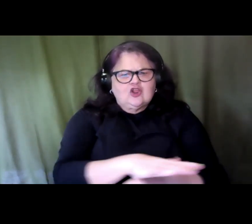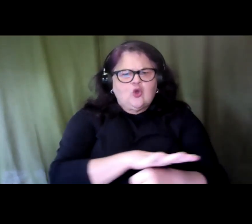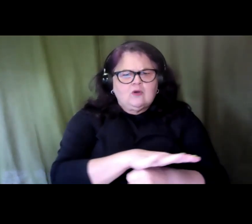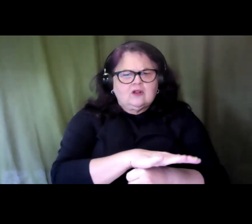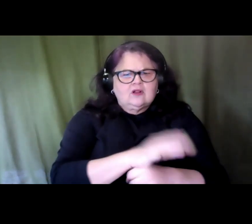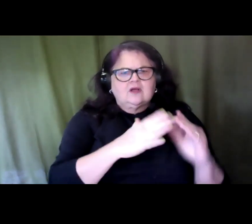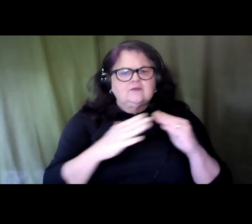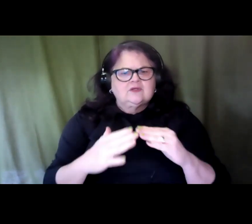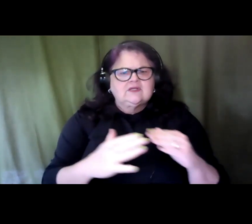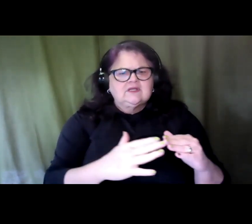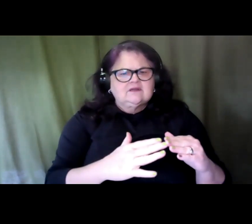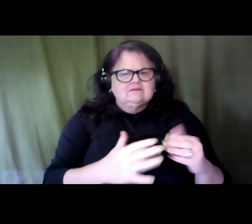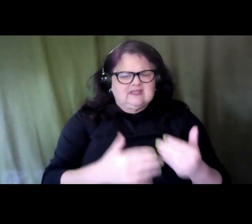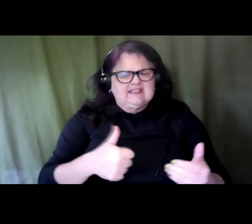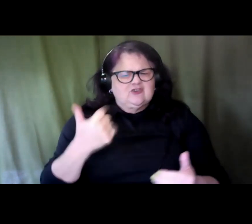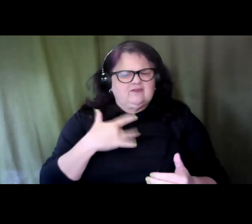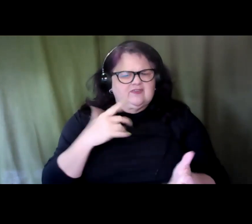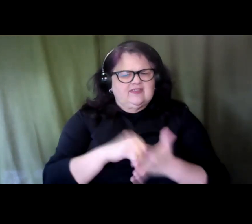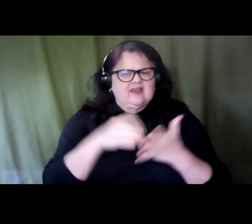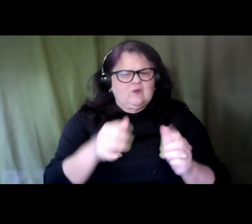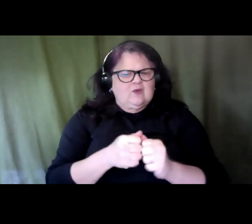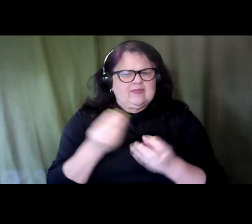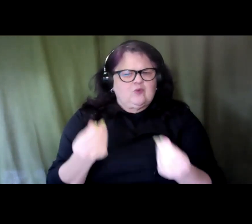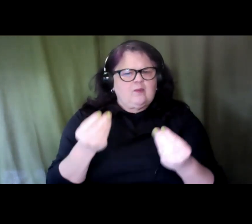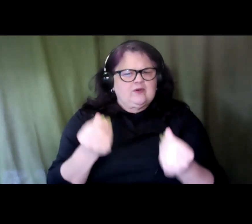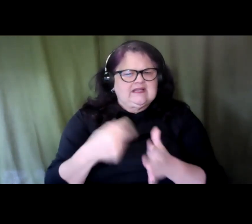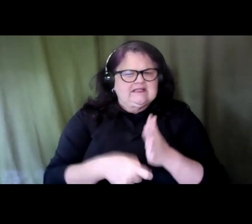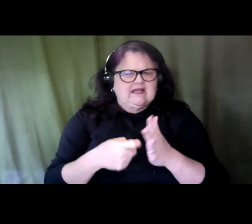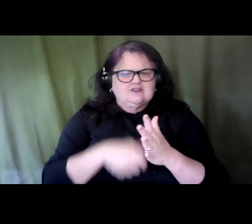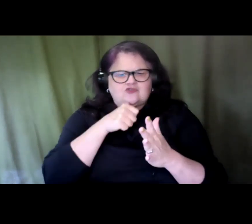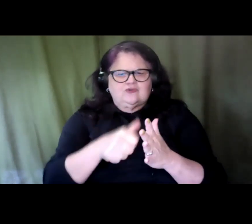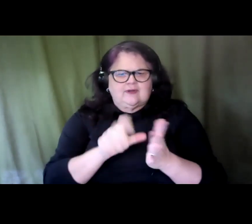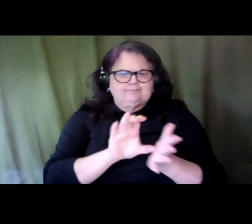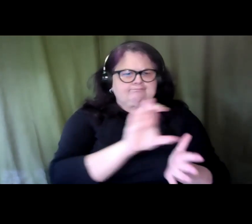easier to feel that way with property taxes when they're not being spent on war.